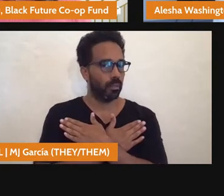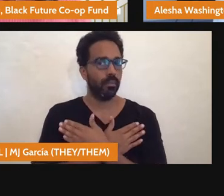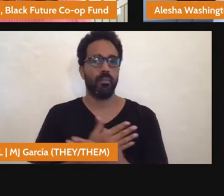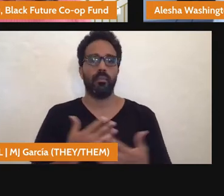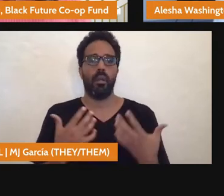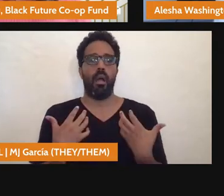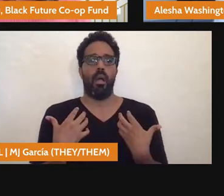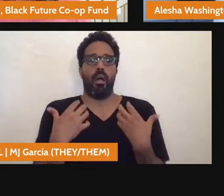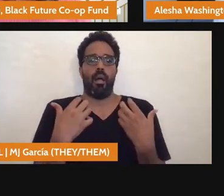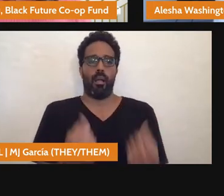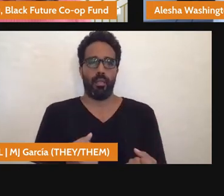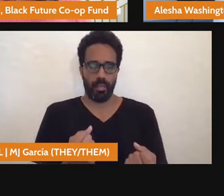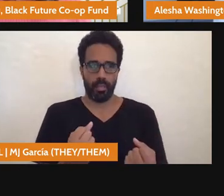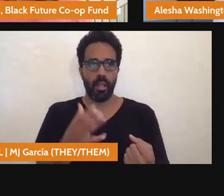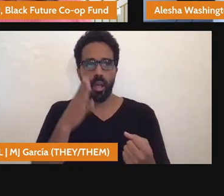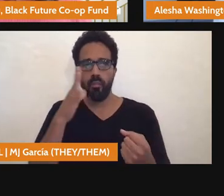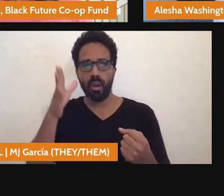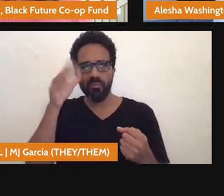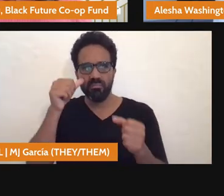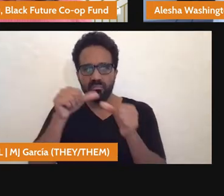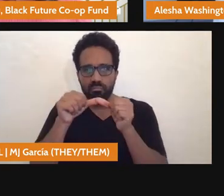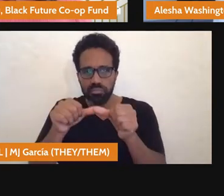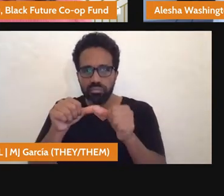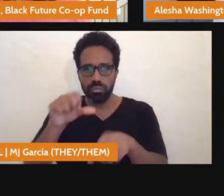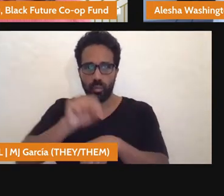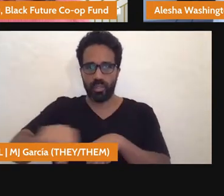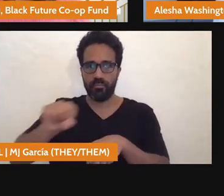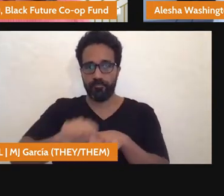to actually continue to do the work effectively.